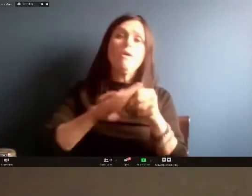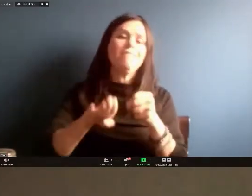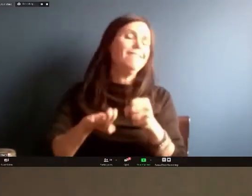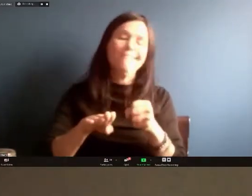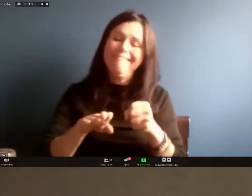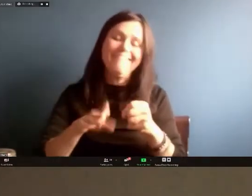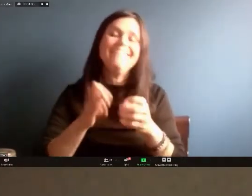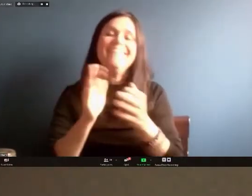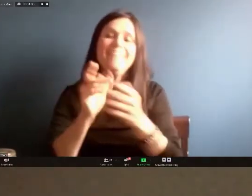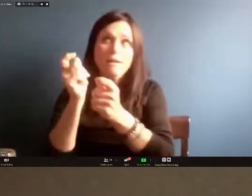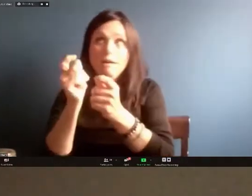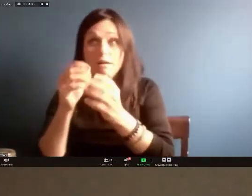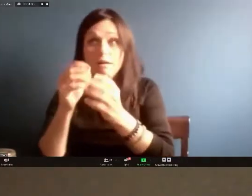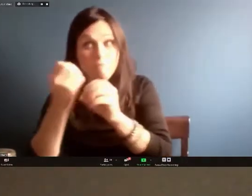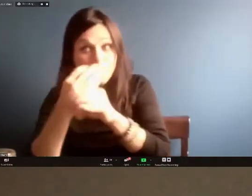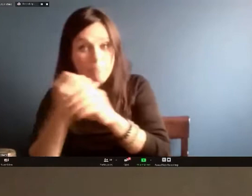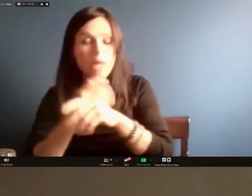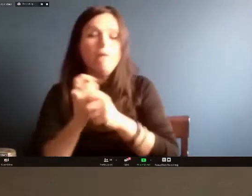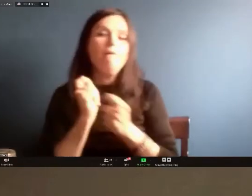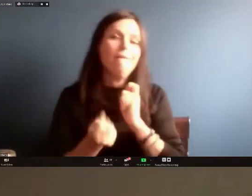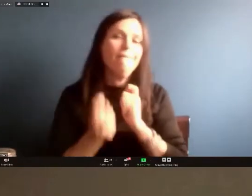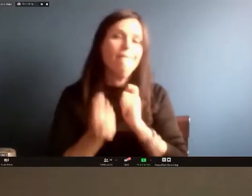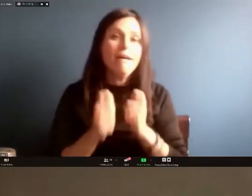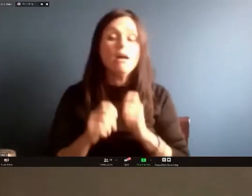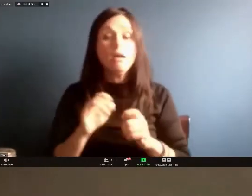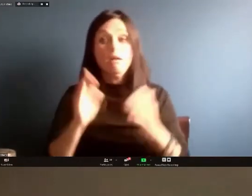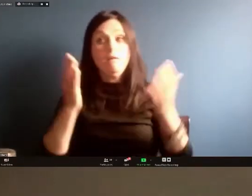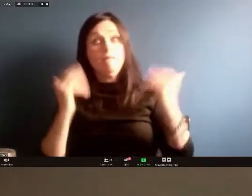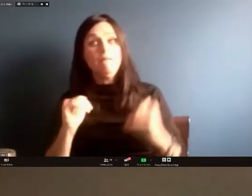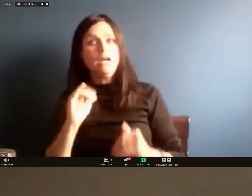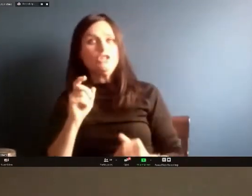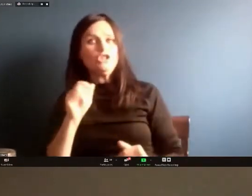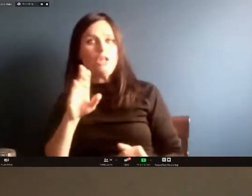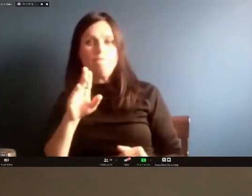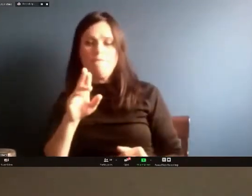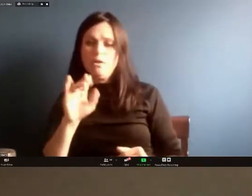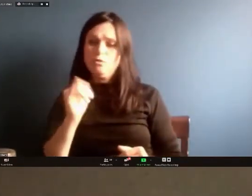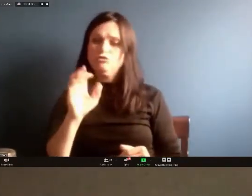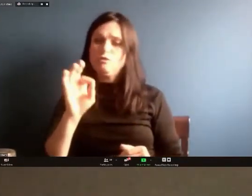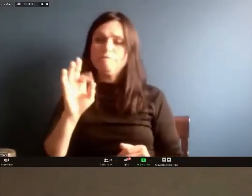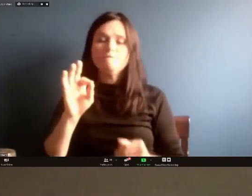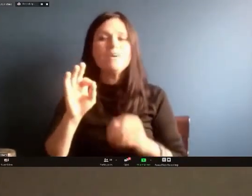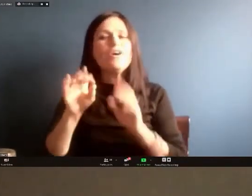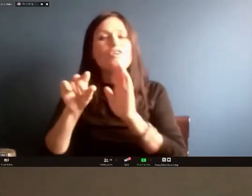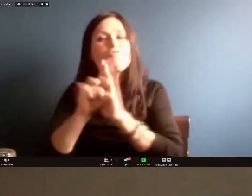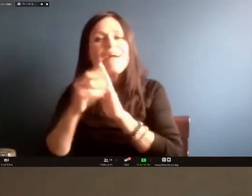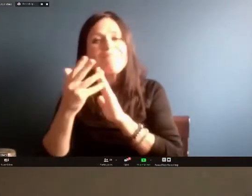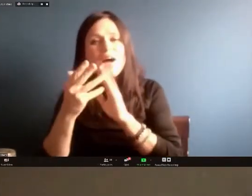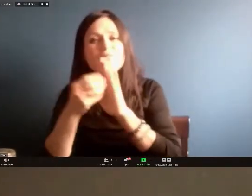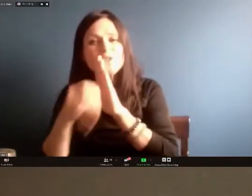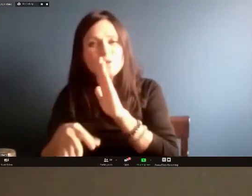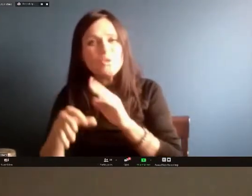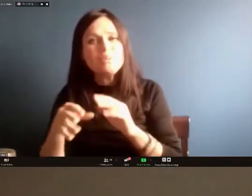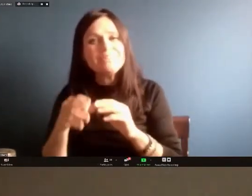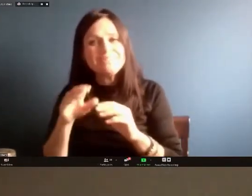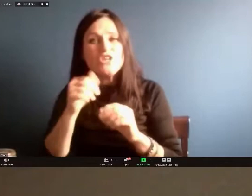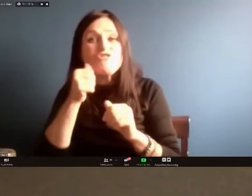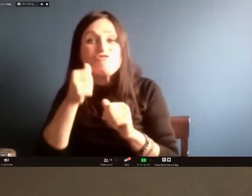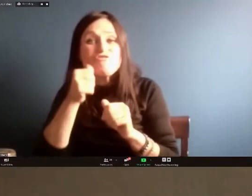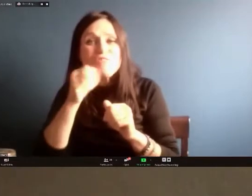some of his grade 5 students. Rebecca wants to know how old I was when I wrote this